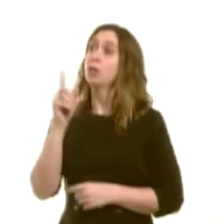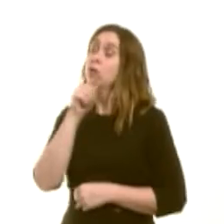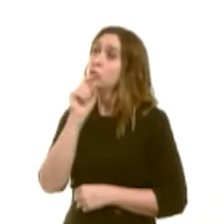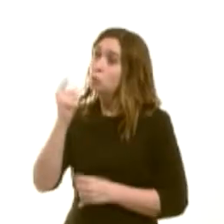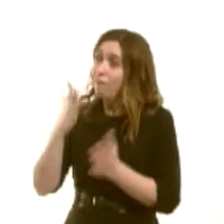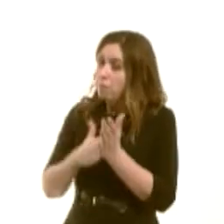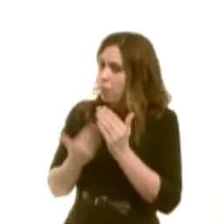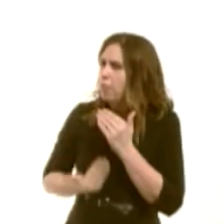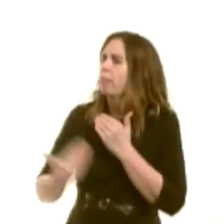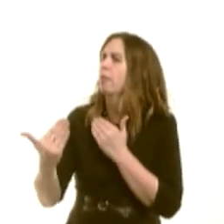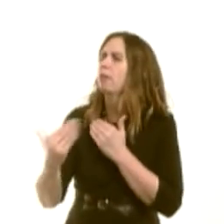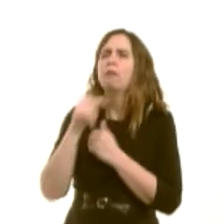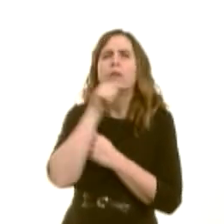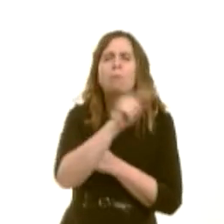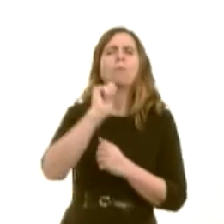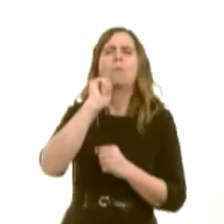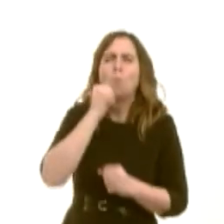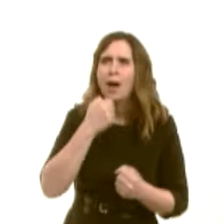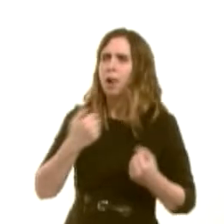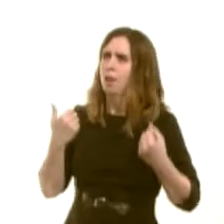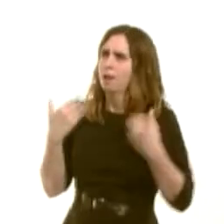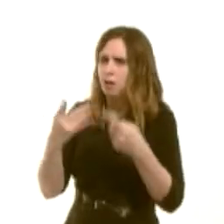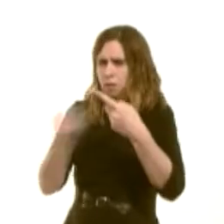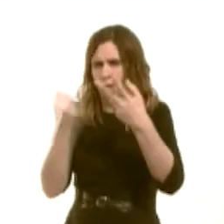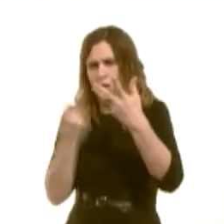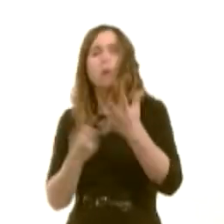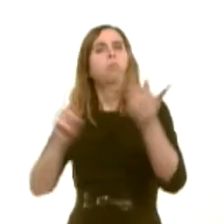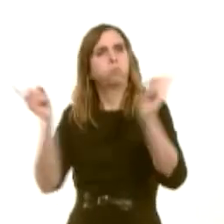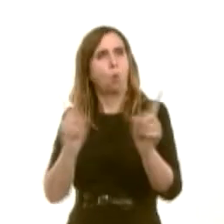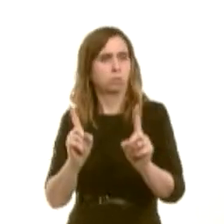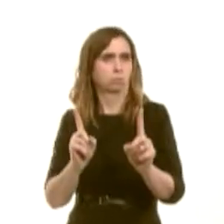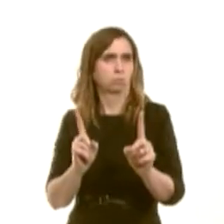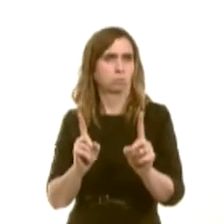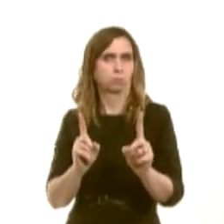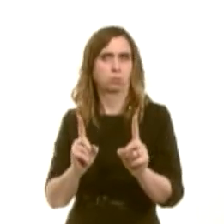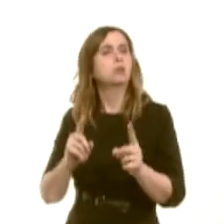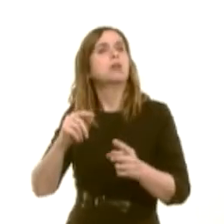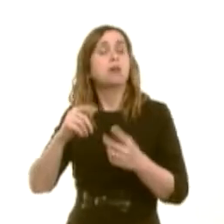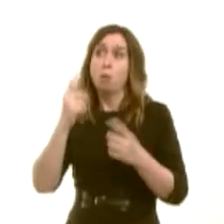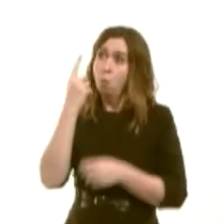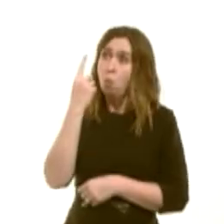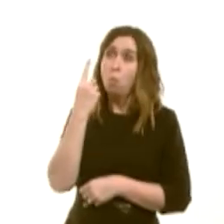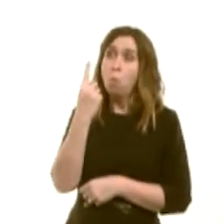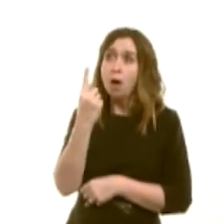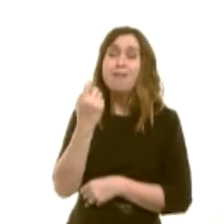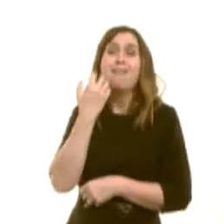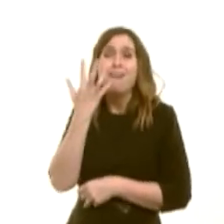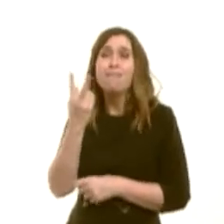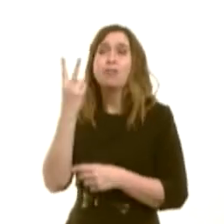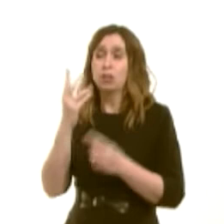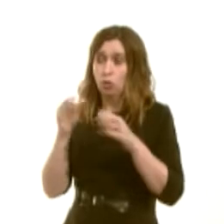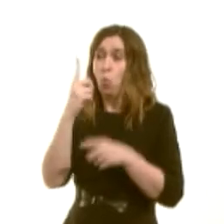can we actually see you delivering to reverse the figures that I've given you today, where 1 every other